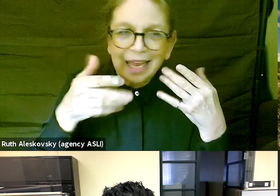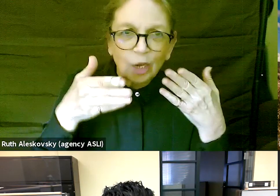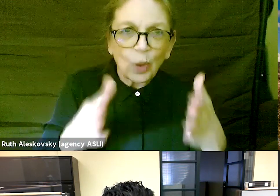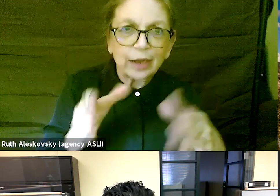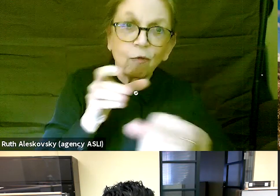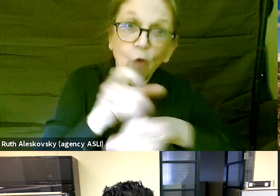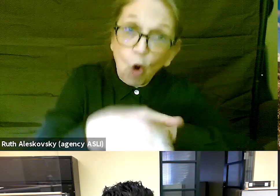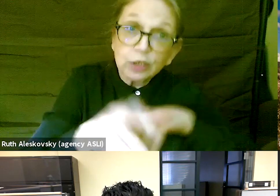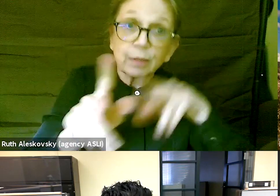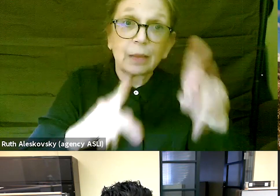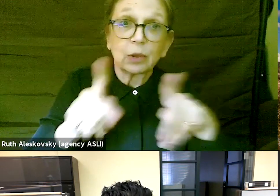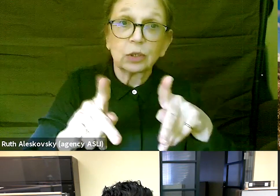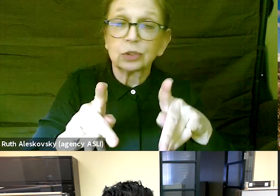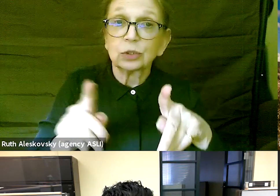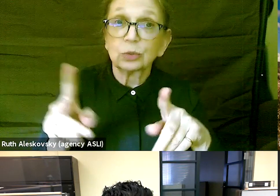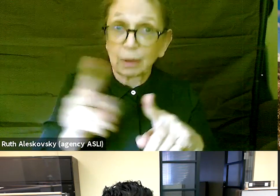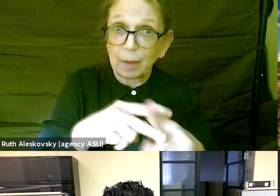enforcement agencies?